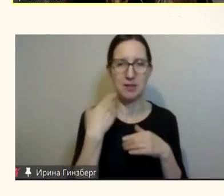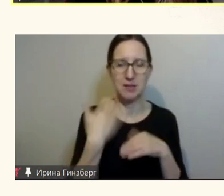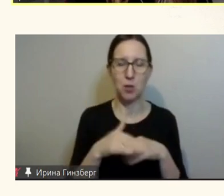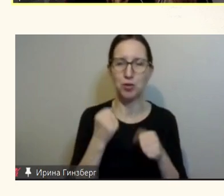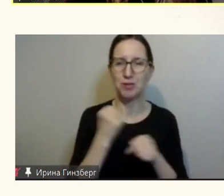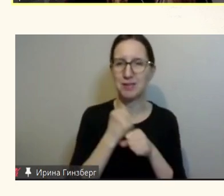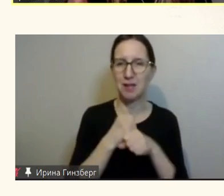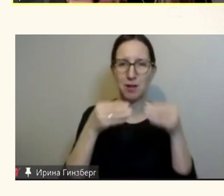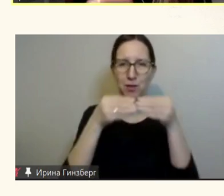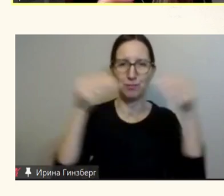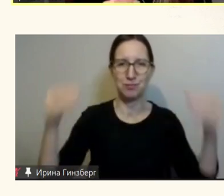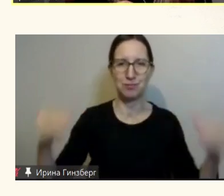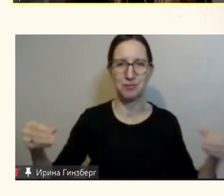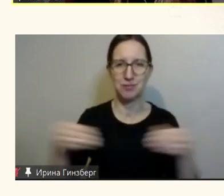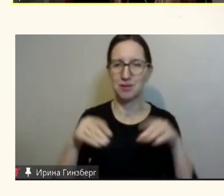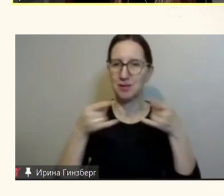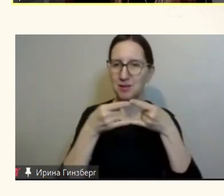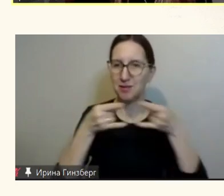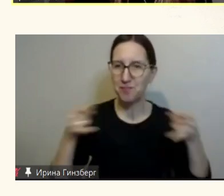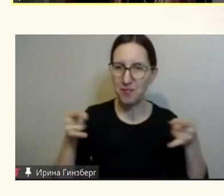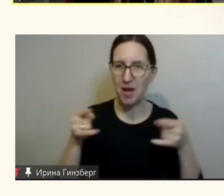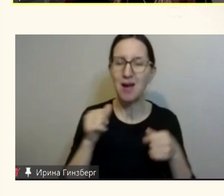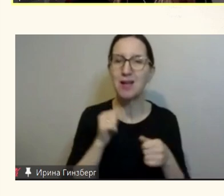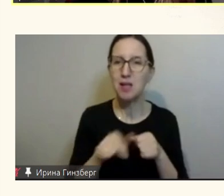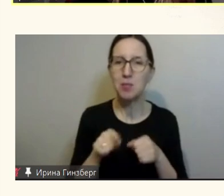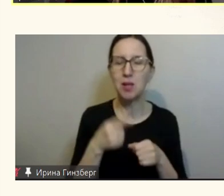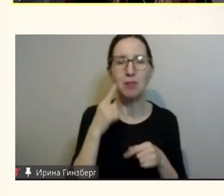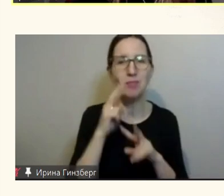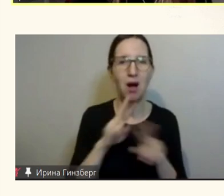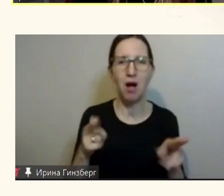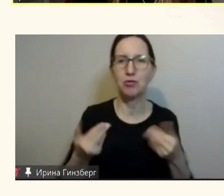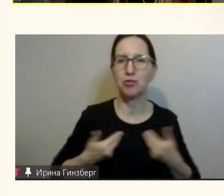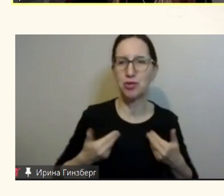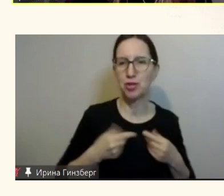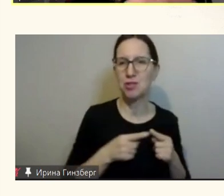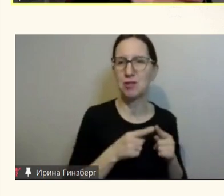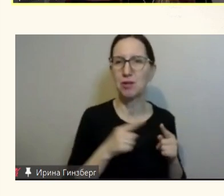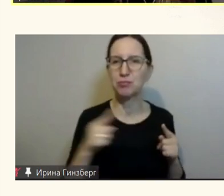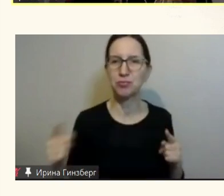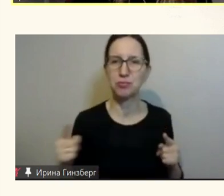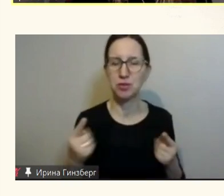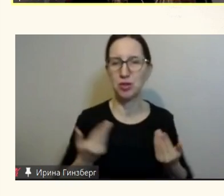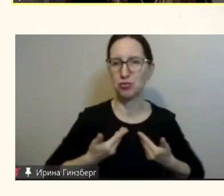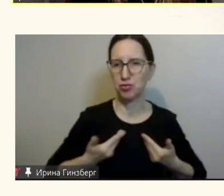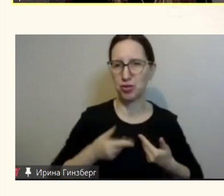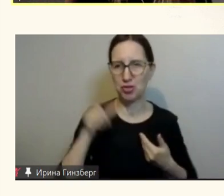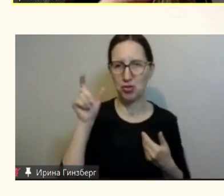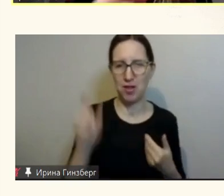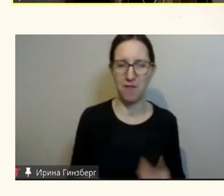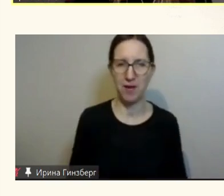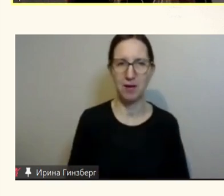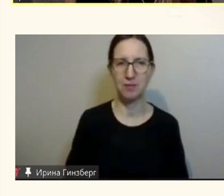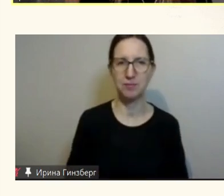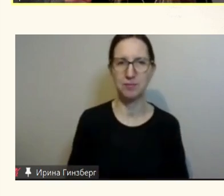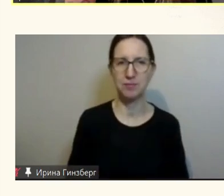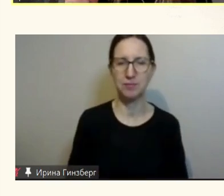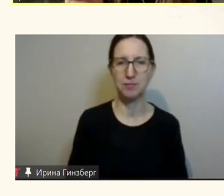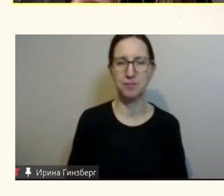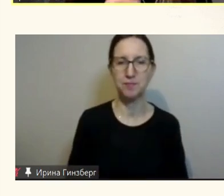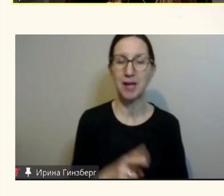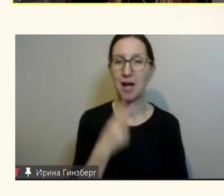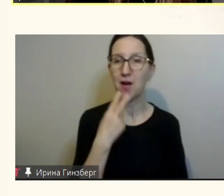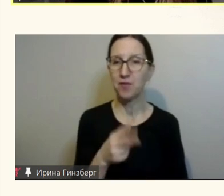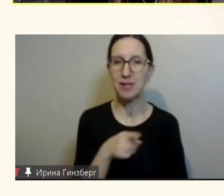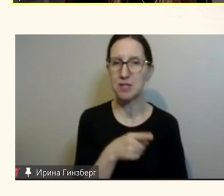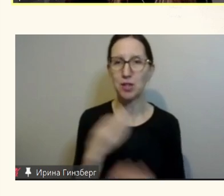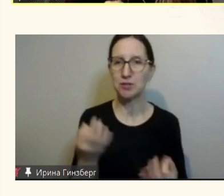there's, I guess we missed one, but that's all right. It's very similar. As you can see, there's nothing out there. There's nothing out there. And